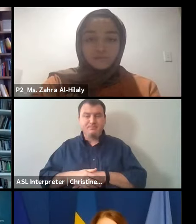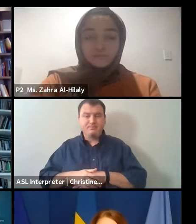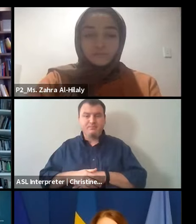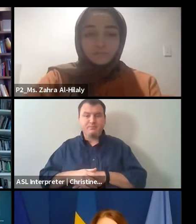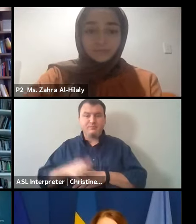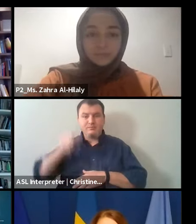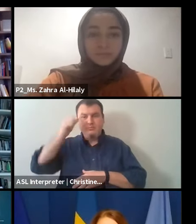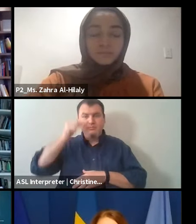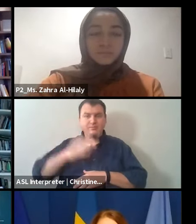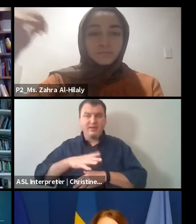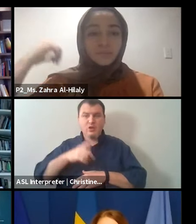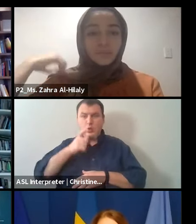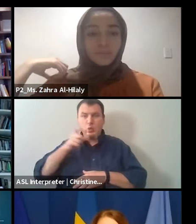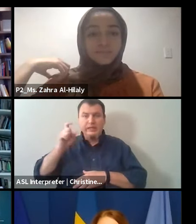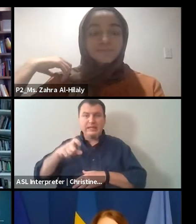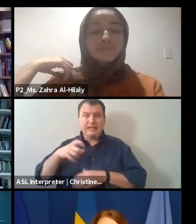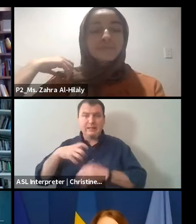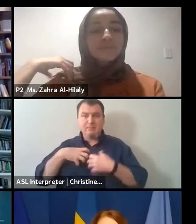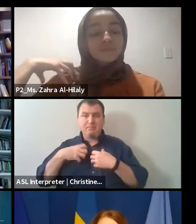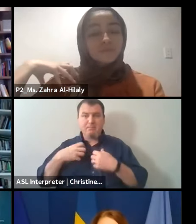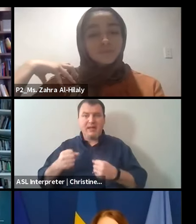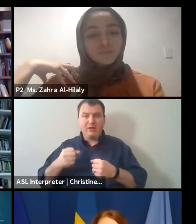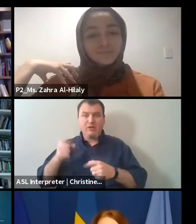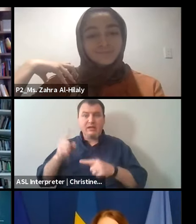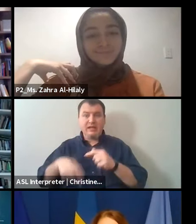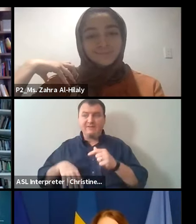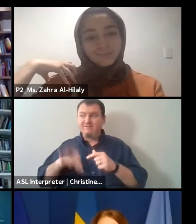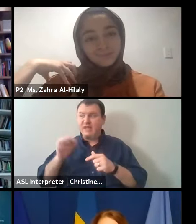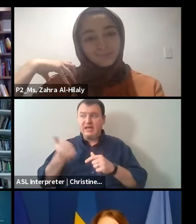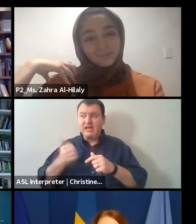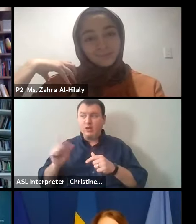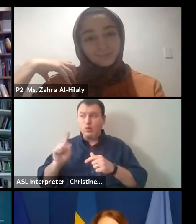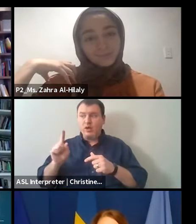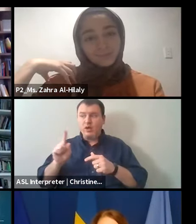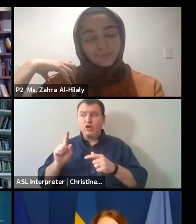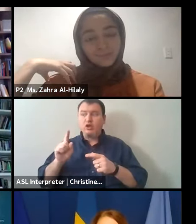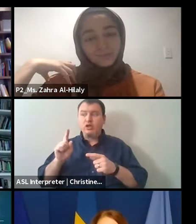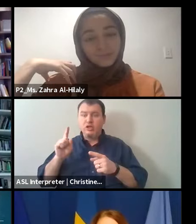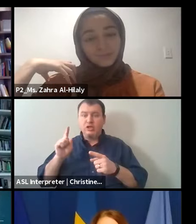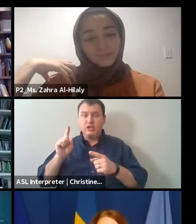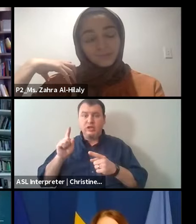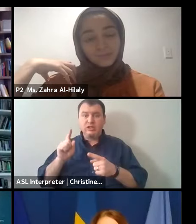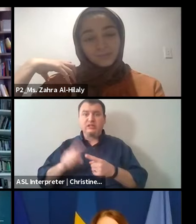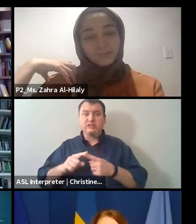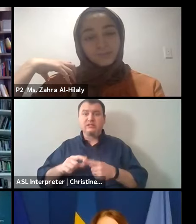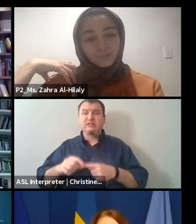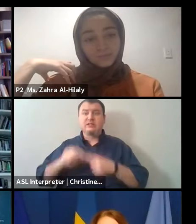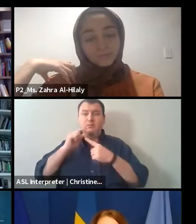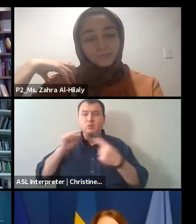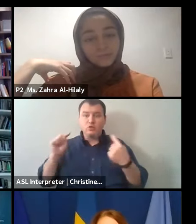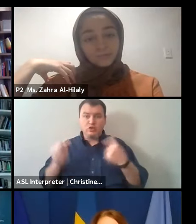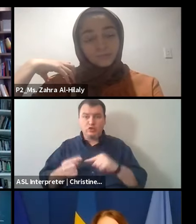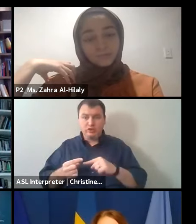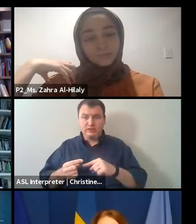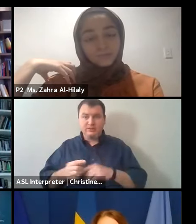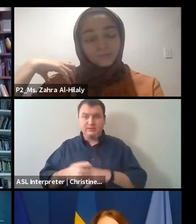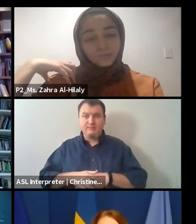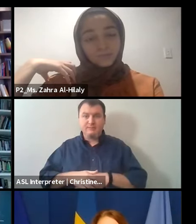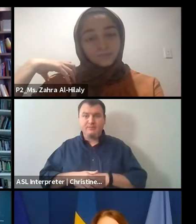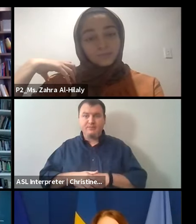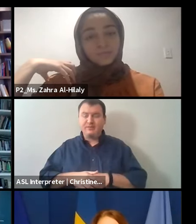men who needs power and can't get it anywhere, but can only get it by hating, not other